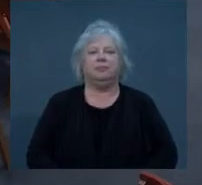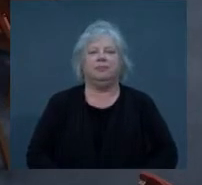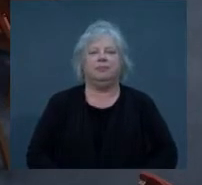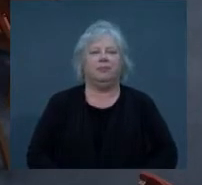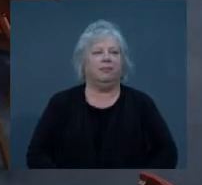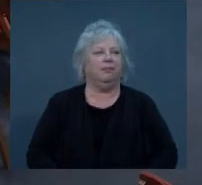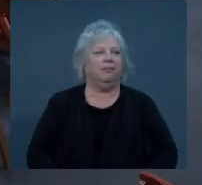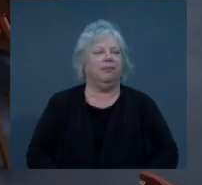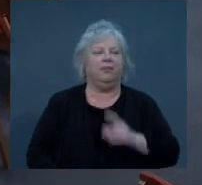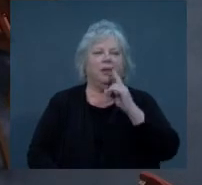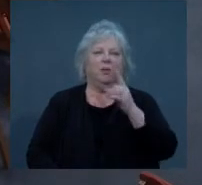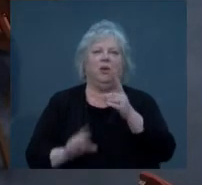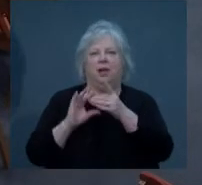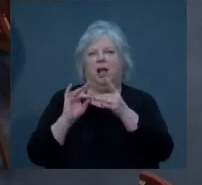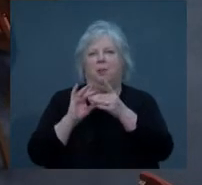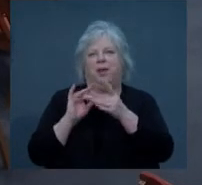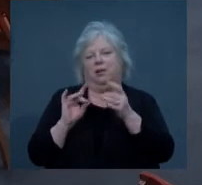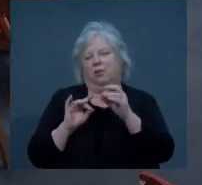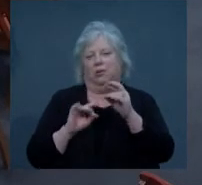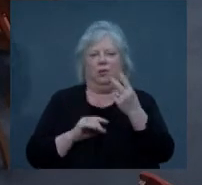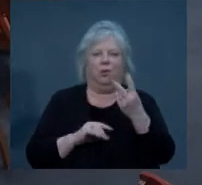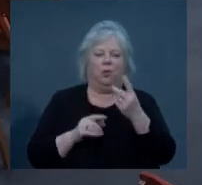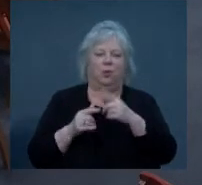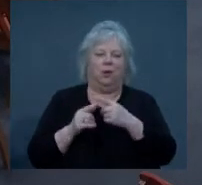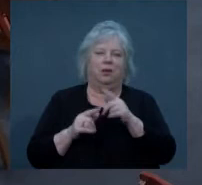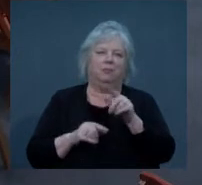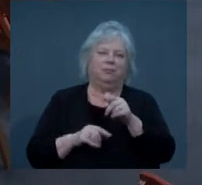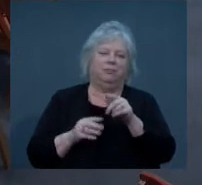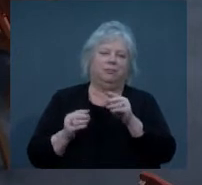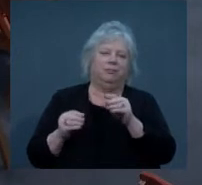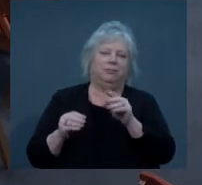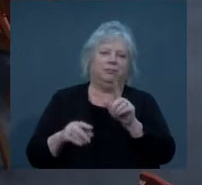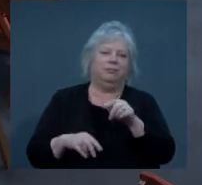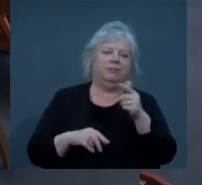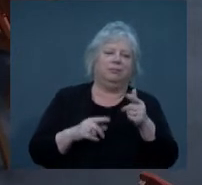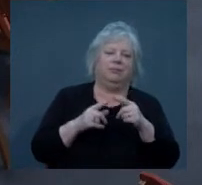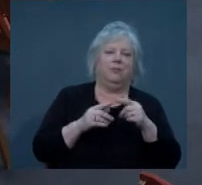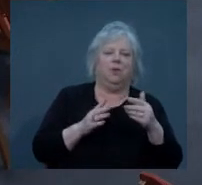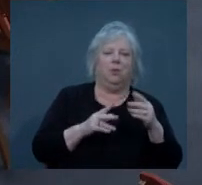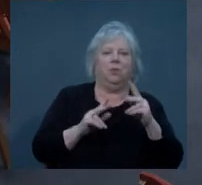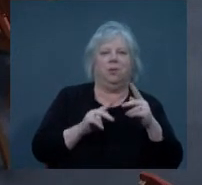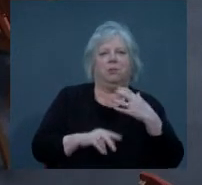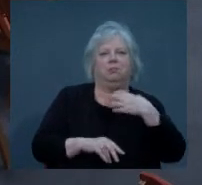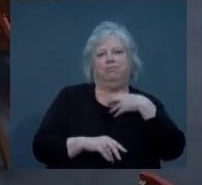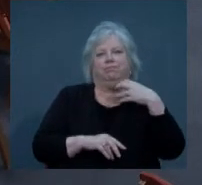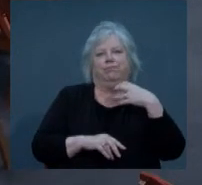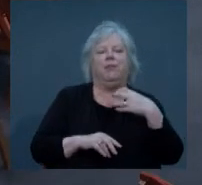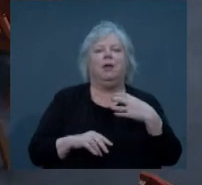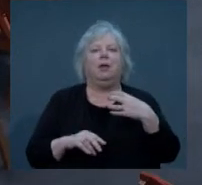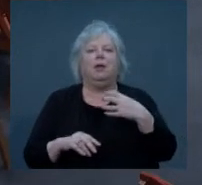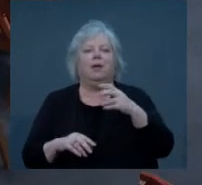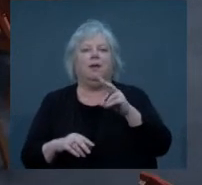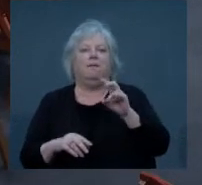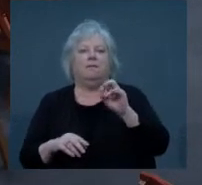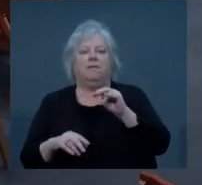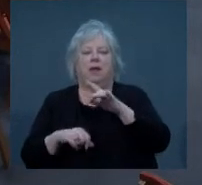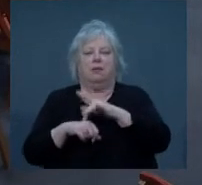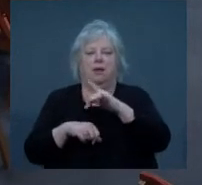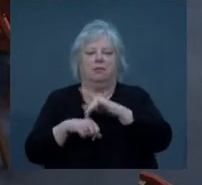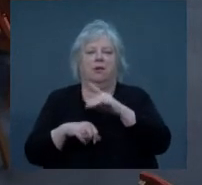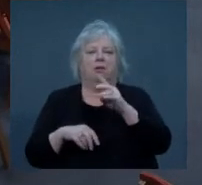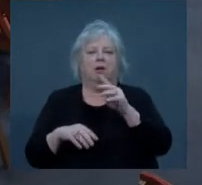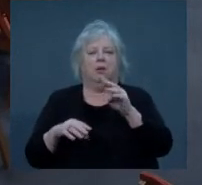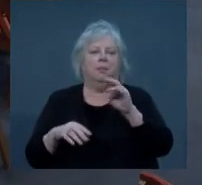Just a comment or two, and then we'll turn it over to the opposition. Van touched on the